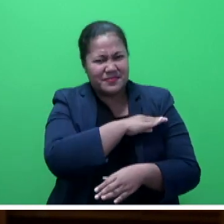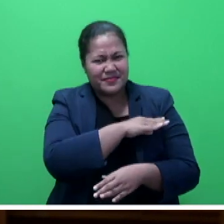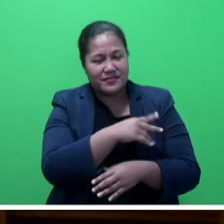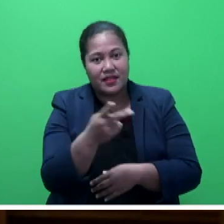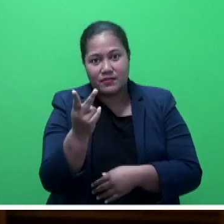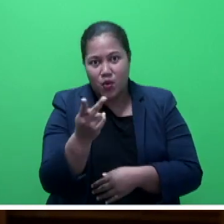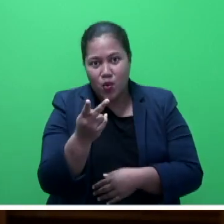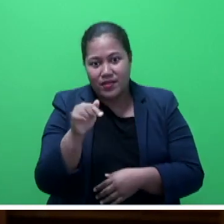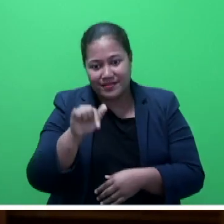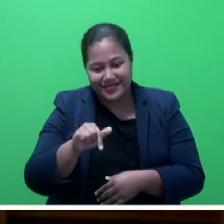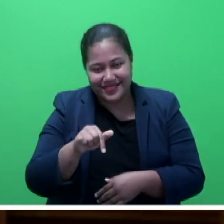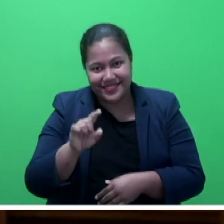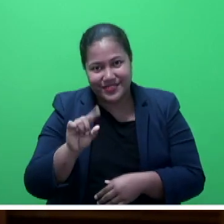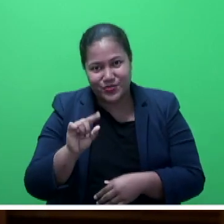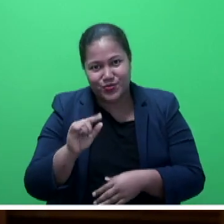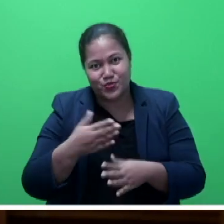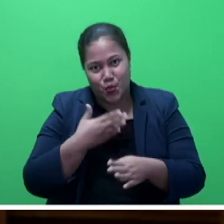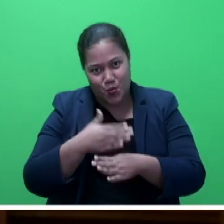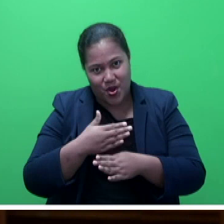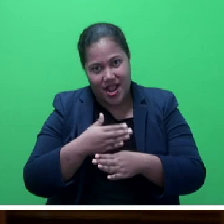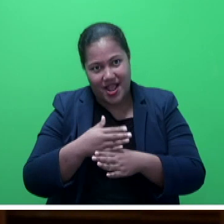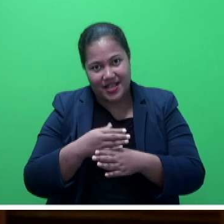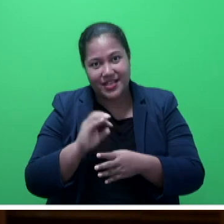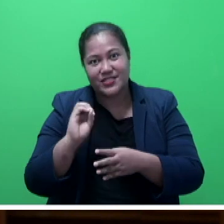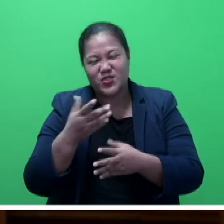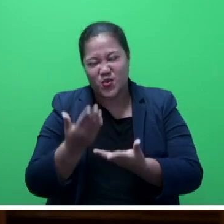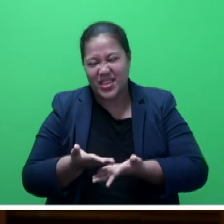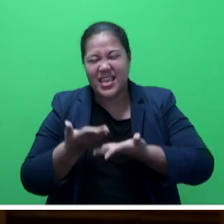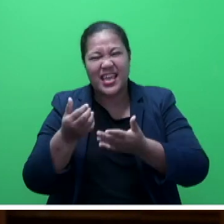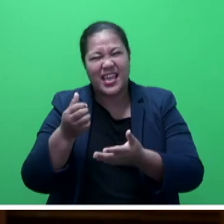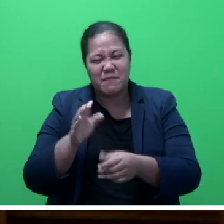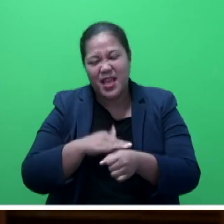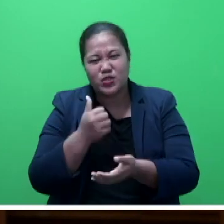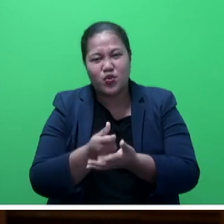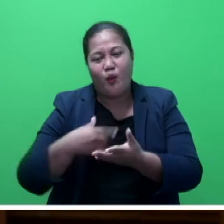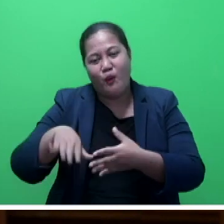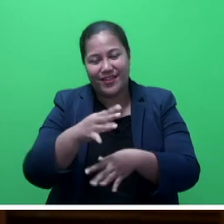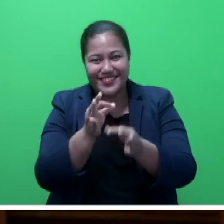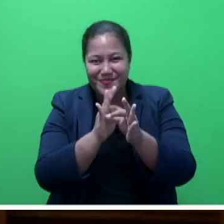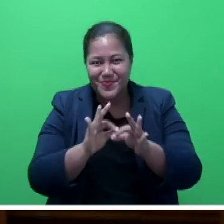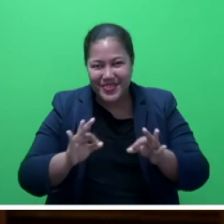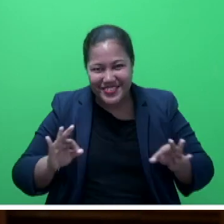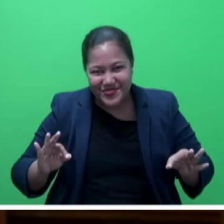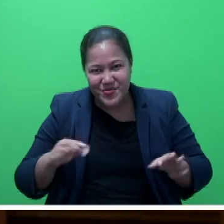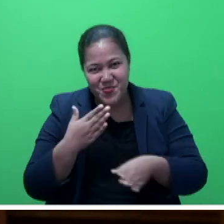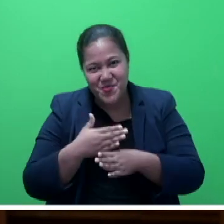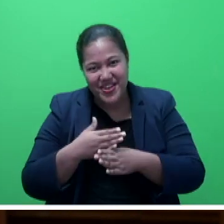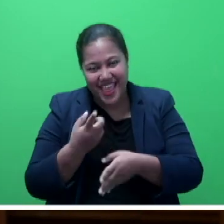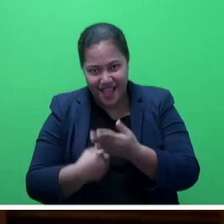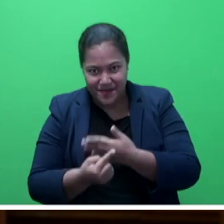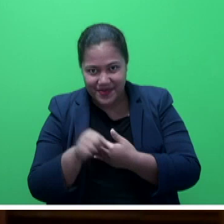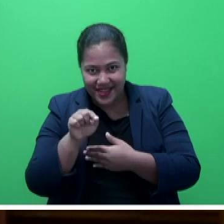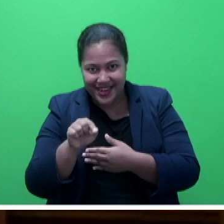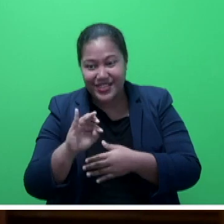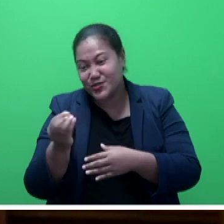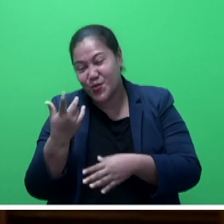stepped aside to allow for a peaceful transition of power. In mourning his passing, we must all strive to honor